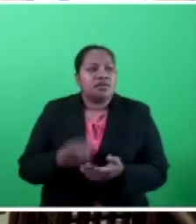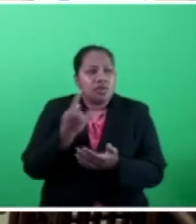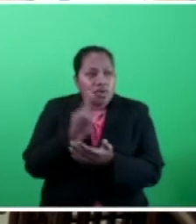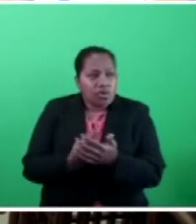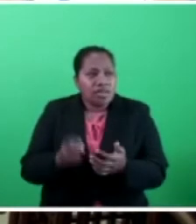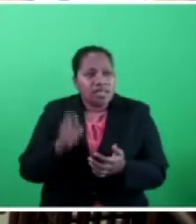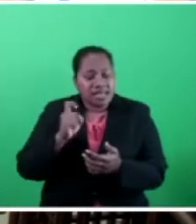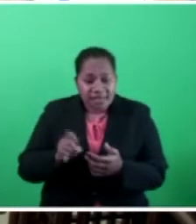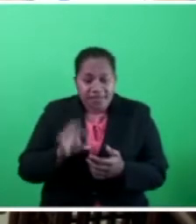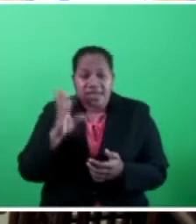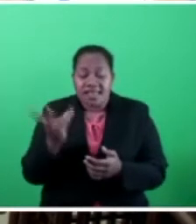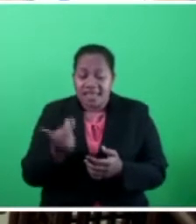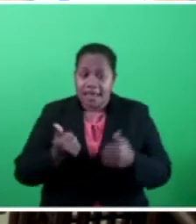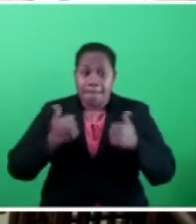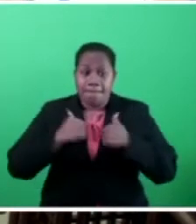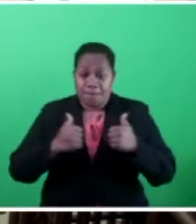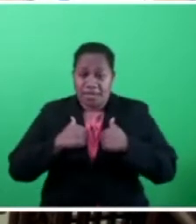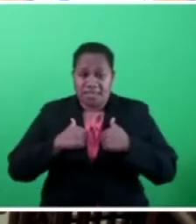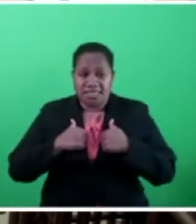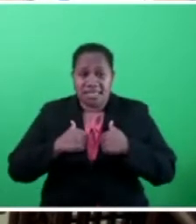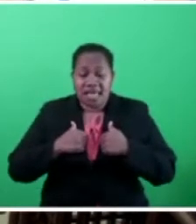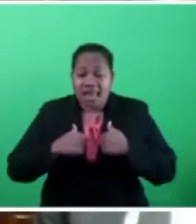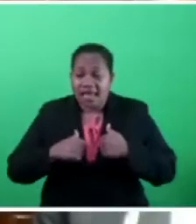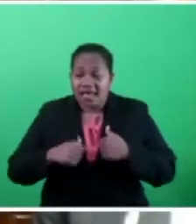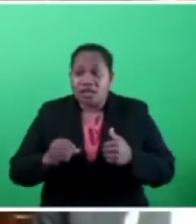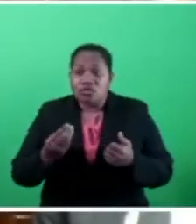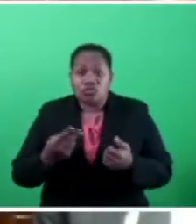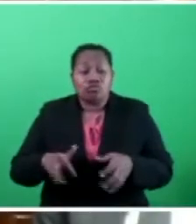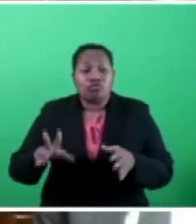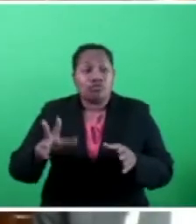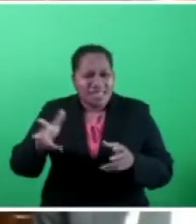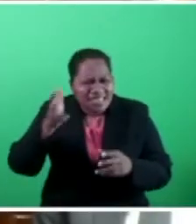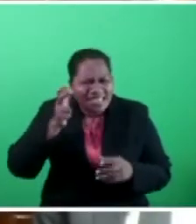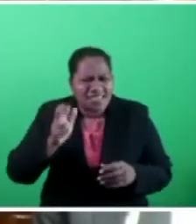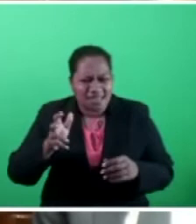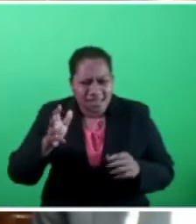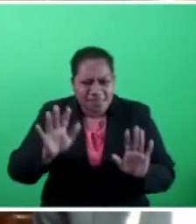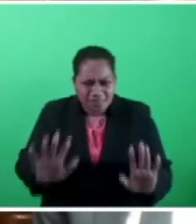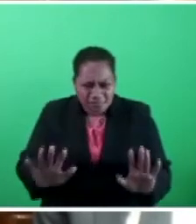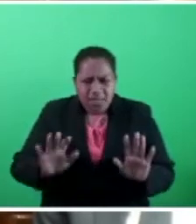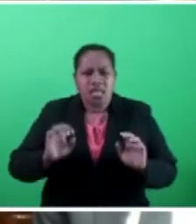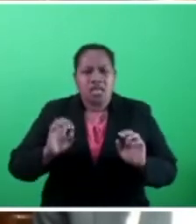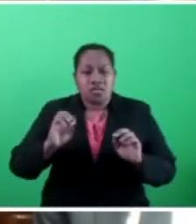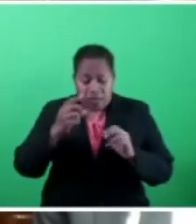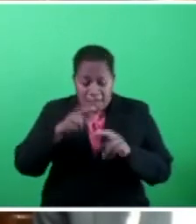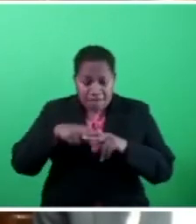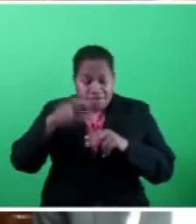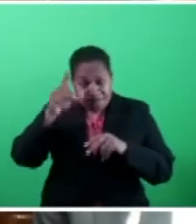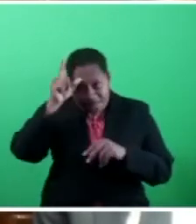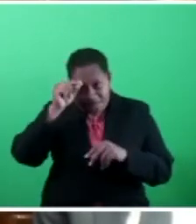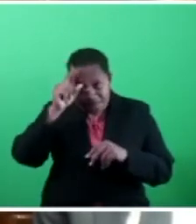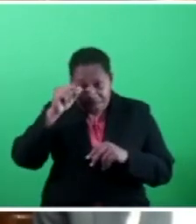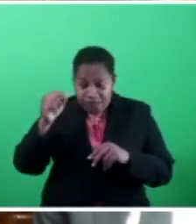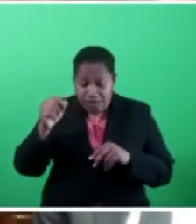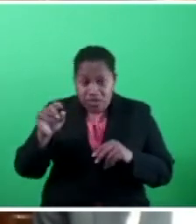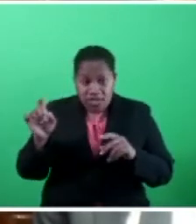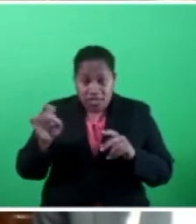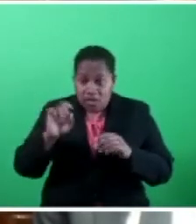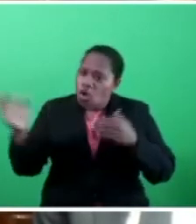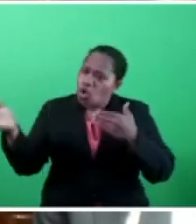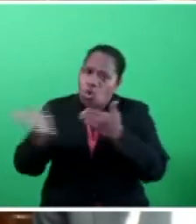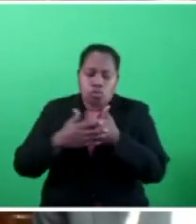of caution. Listen, an abundance of caution. Fijian borders remain closed to all visitors from